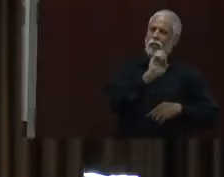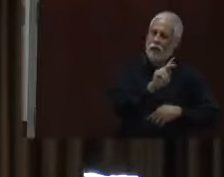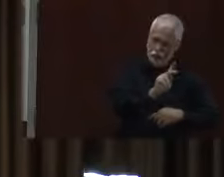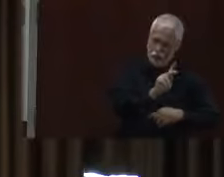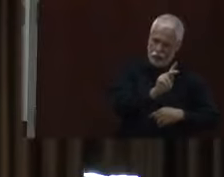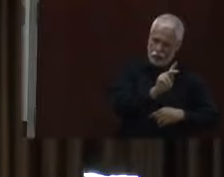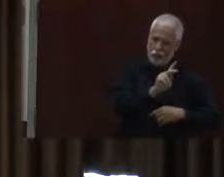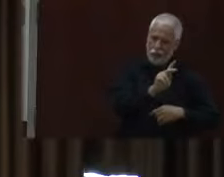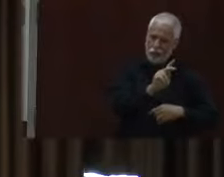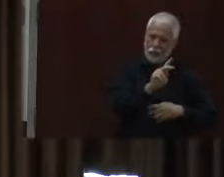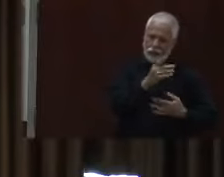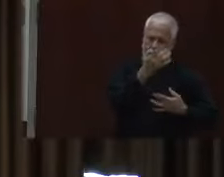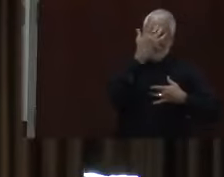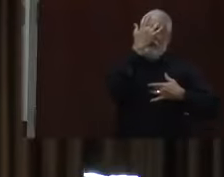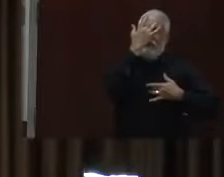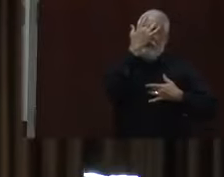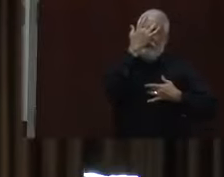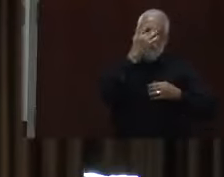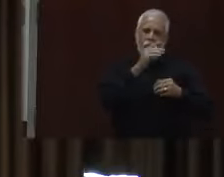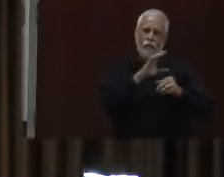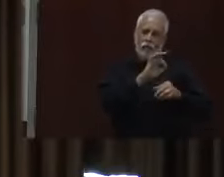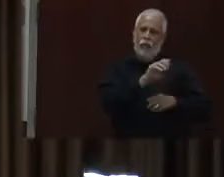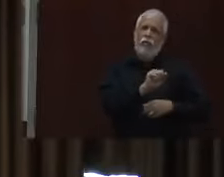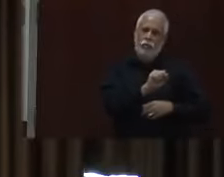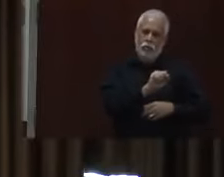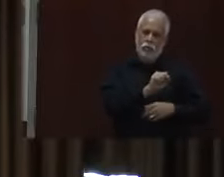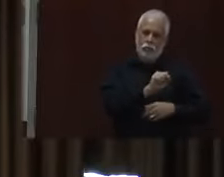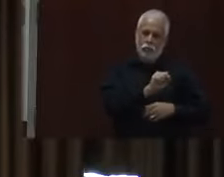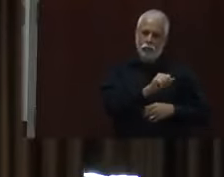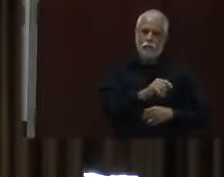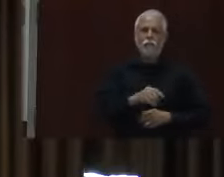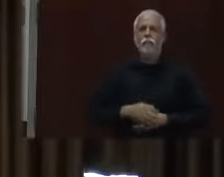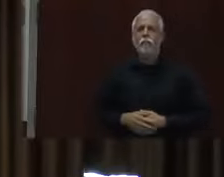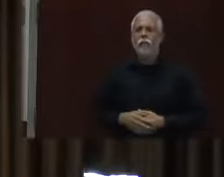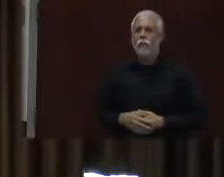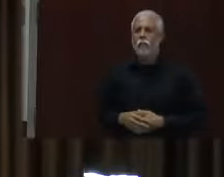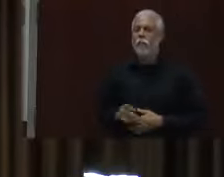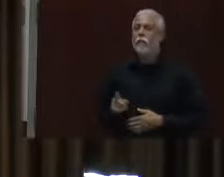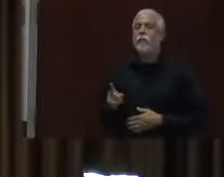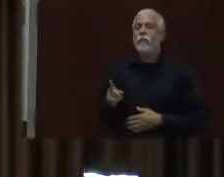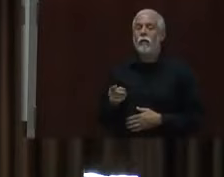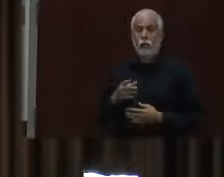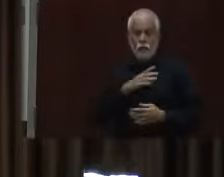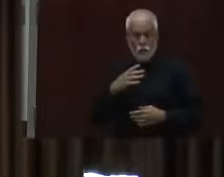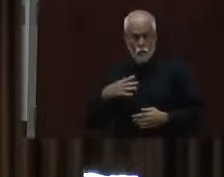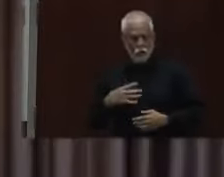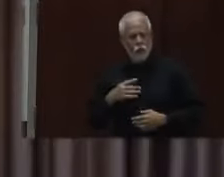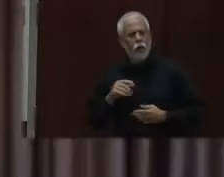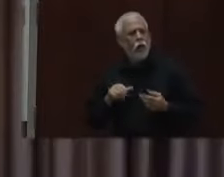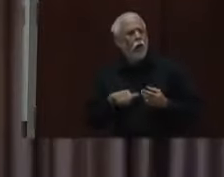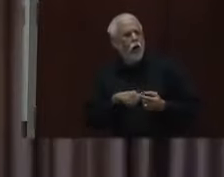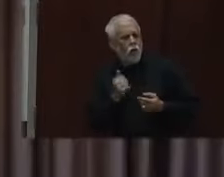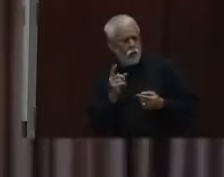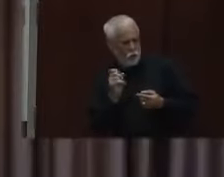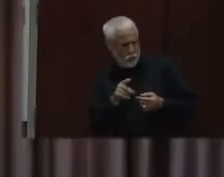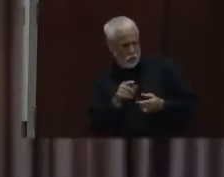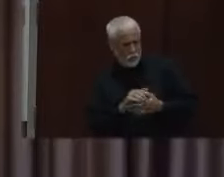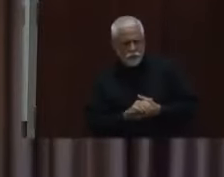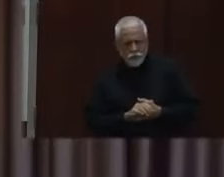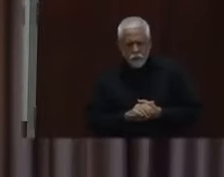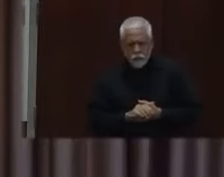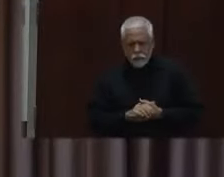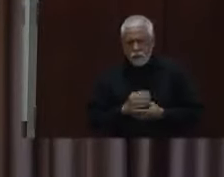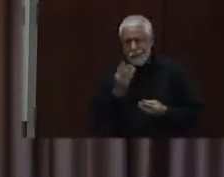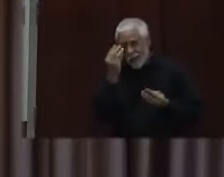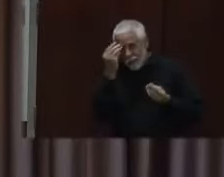risk for contracting the virus. Mm-hmm. All right. And then I guess my related question is